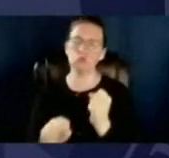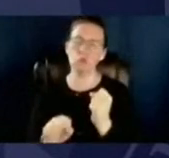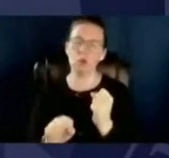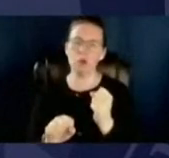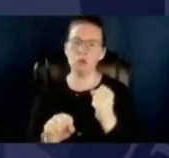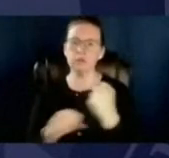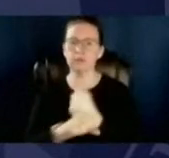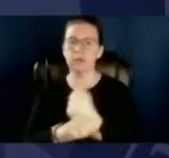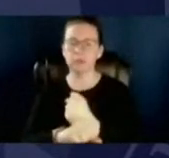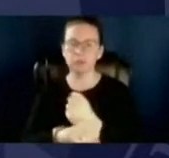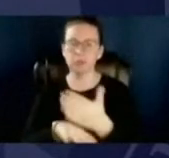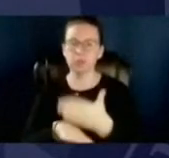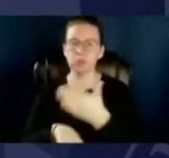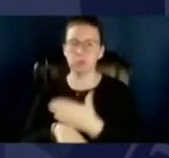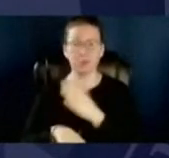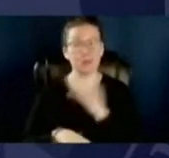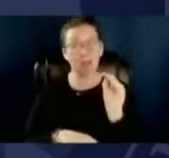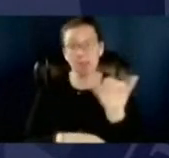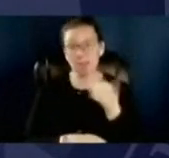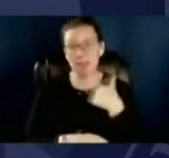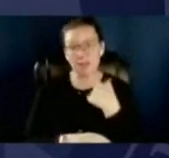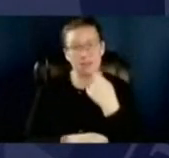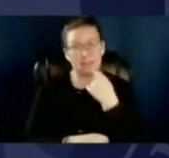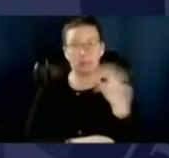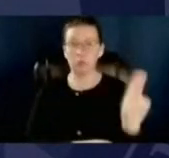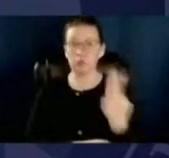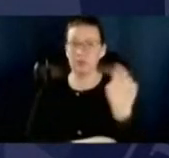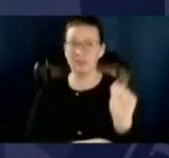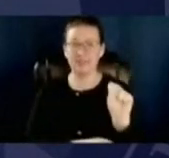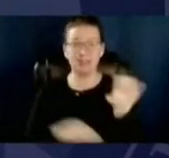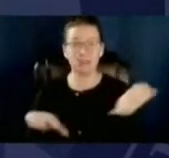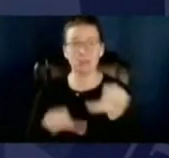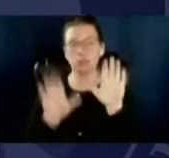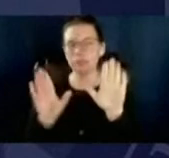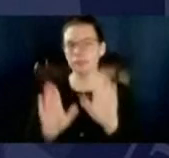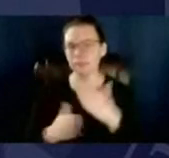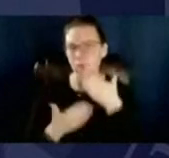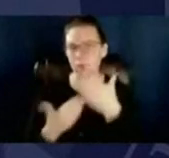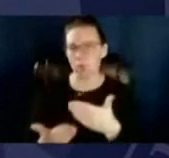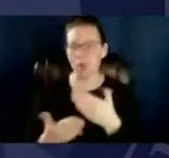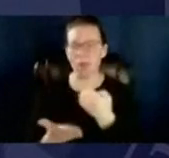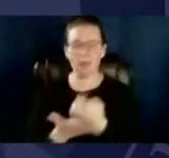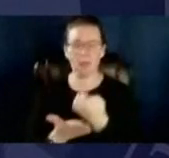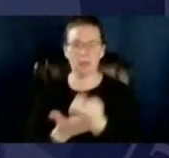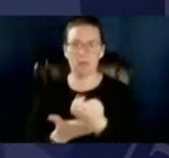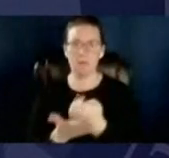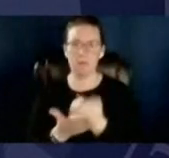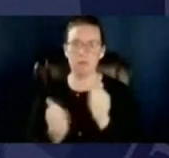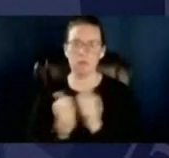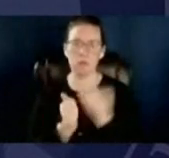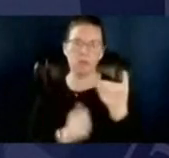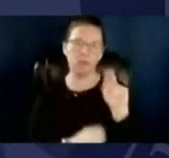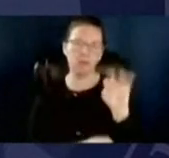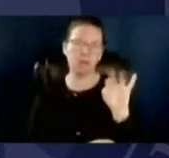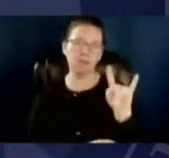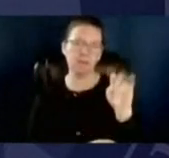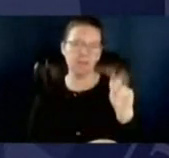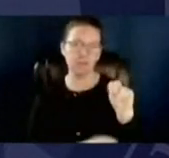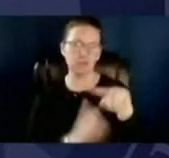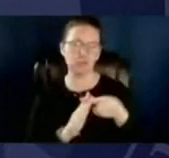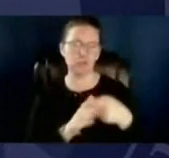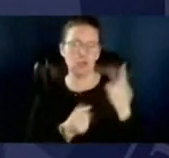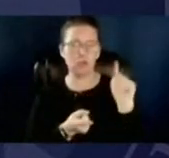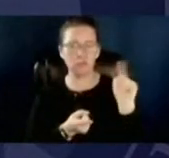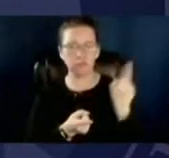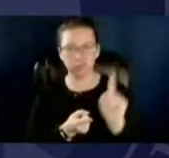is doing extremely well economically with inflation coming down and a strong labor market,